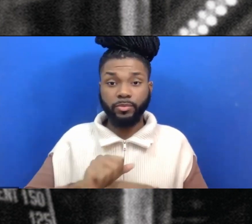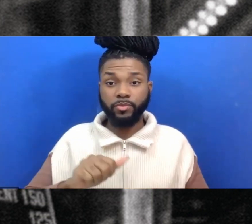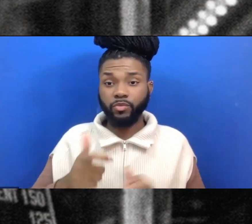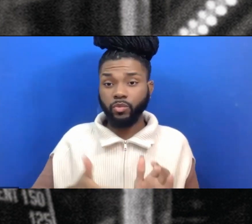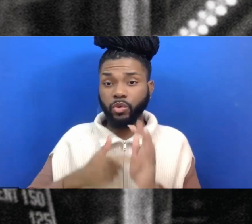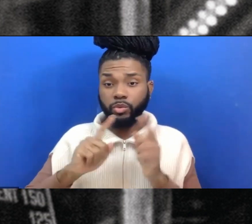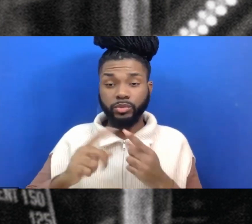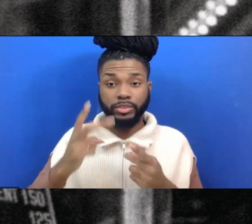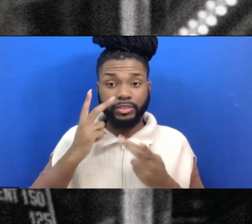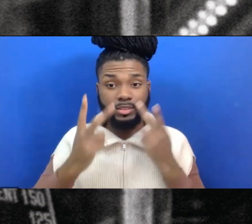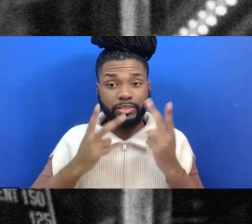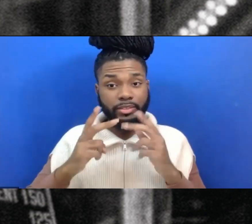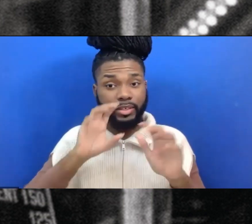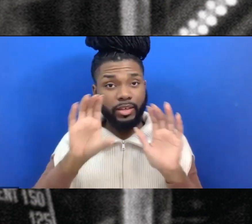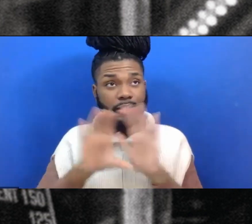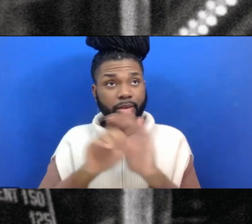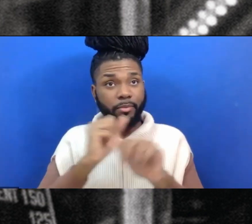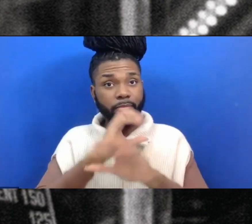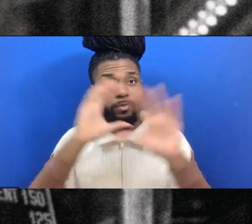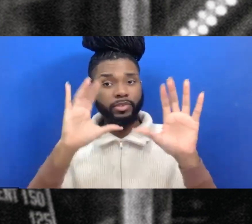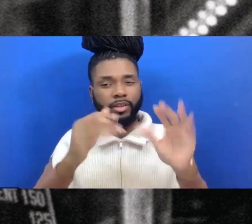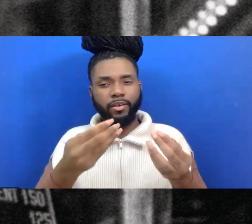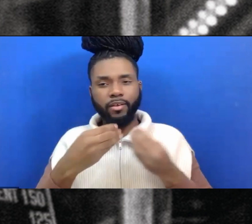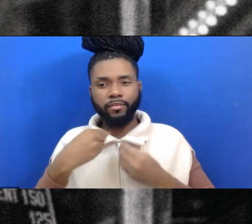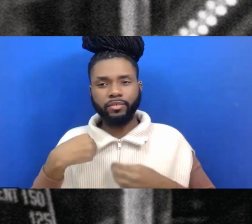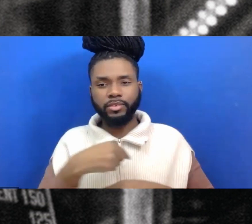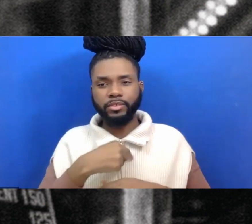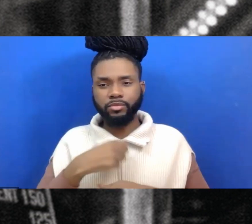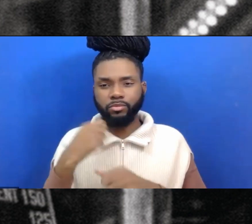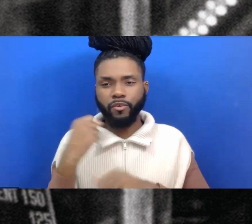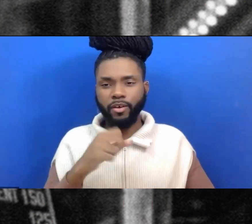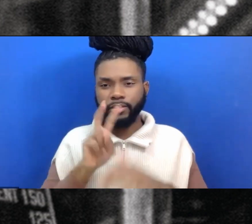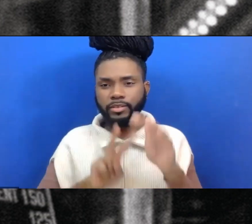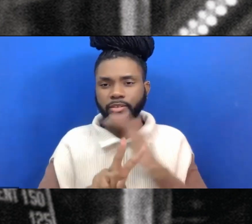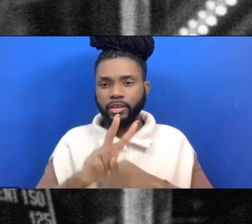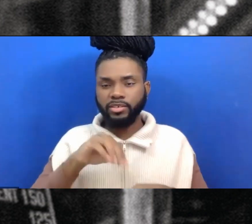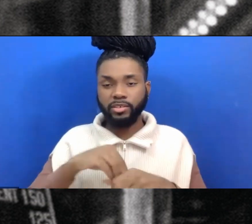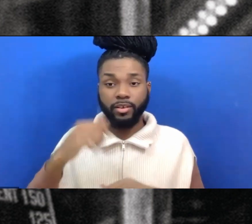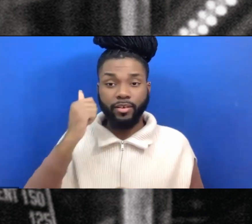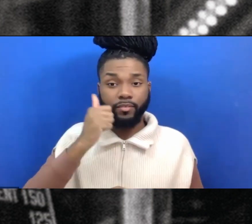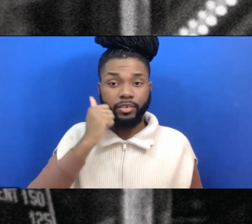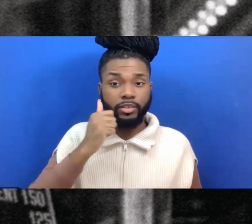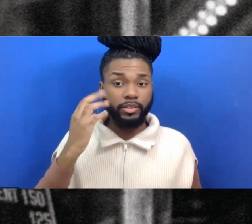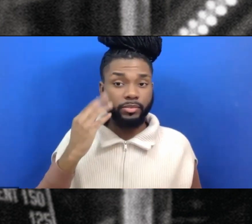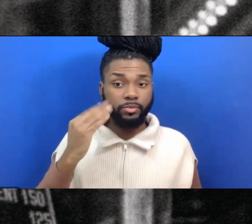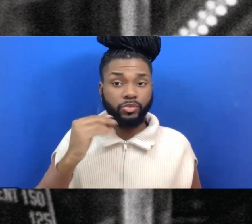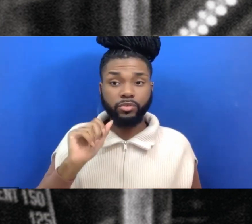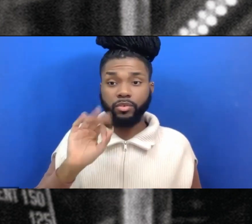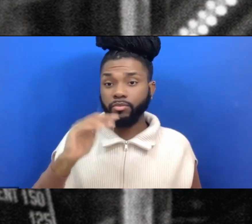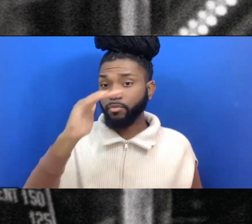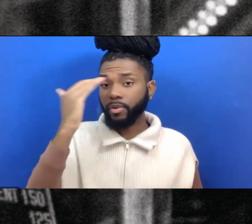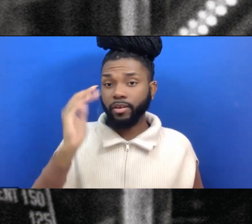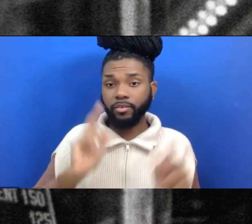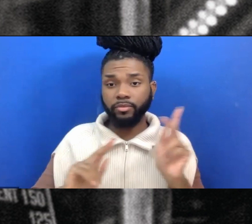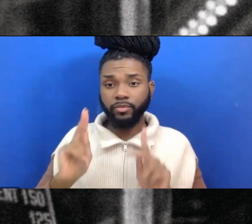required to see images gives us profound insights into the everyday experiences of Black